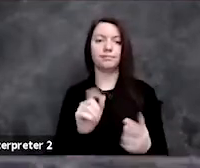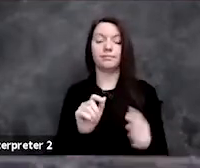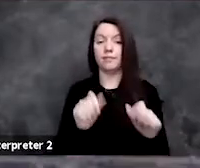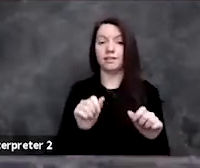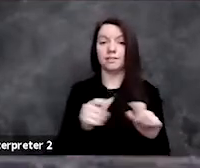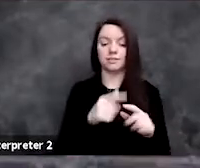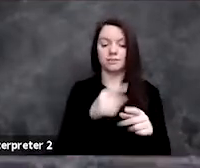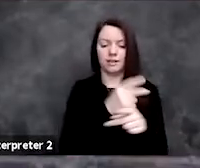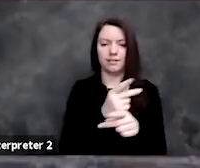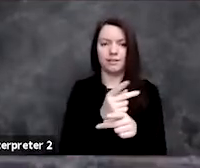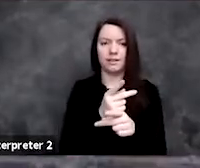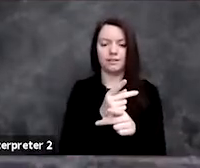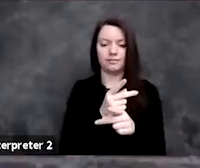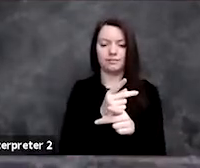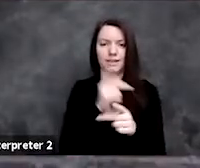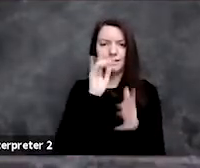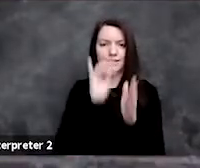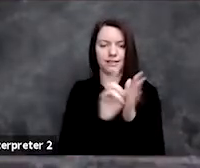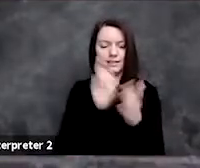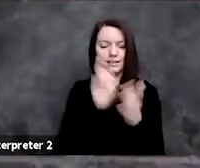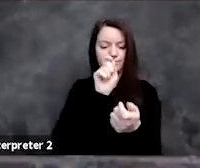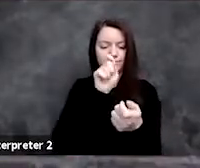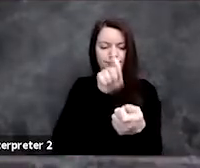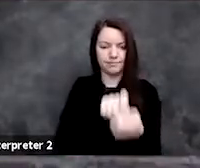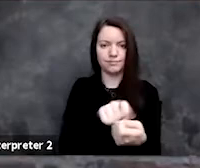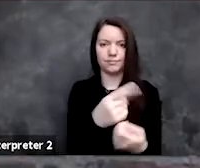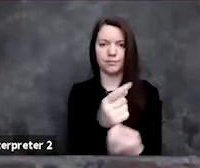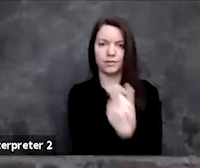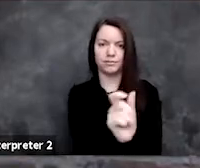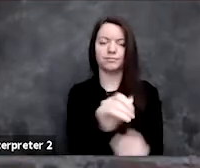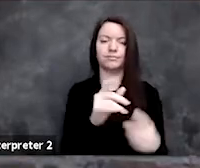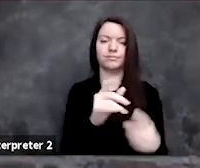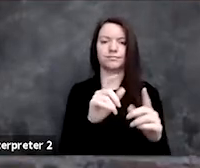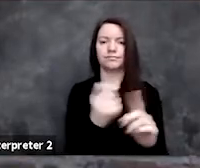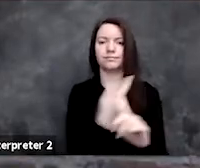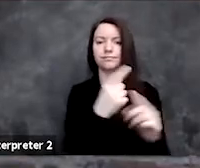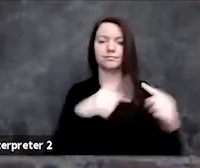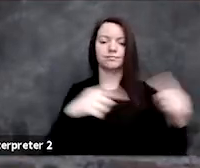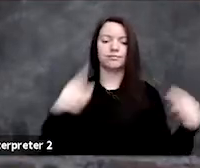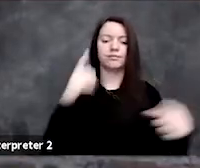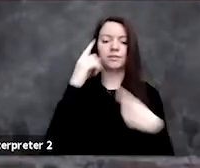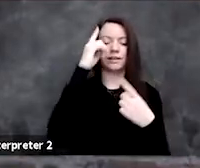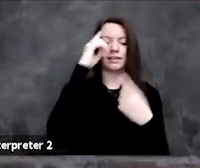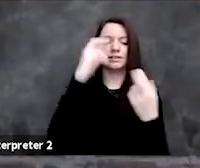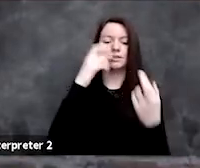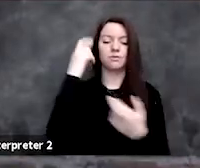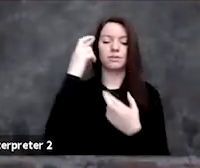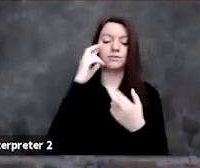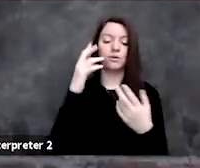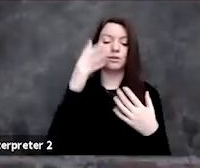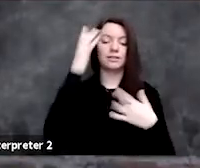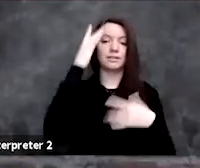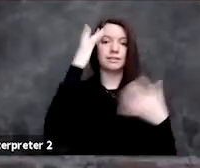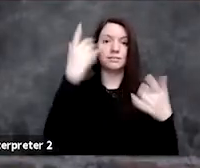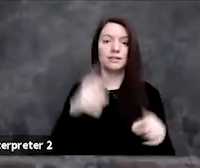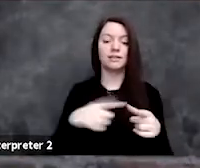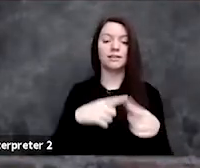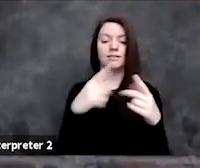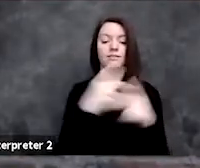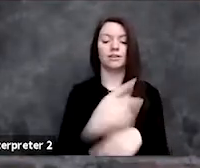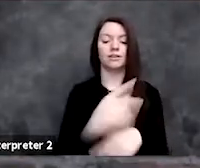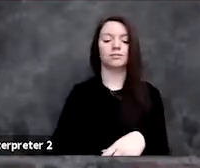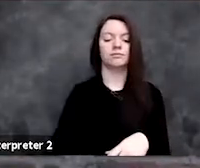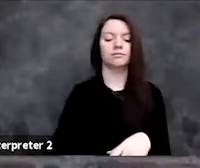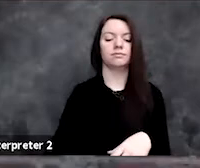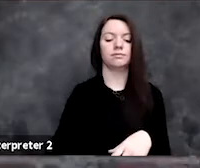carefully narrow in on a single genetic variant that we think is uh causal for disease and then figure out that variant regulates a gene